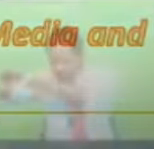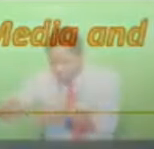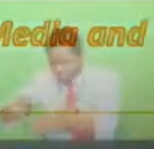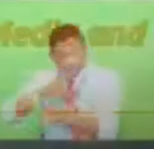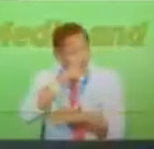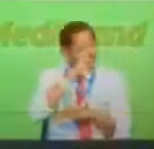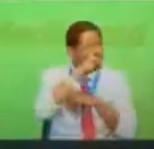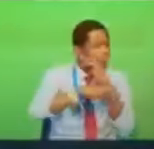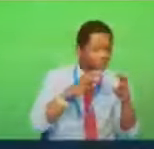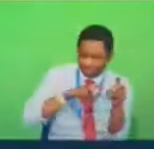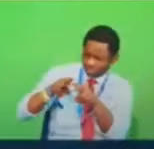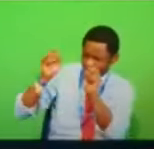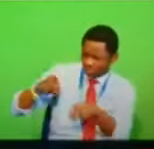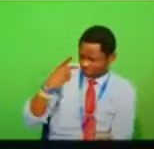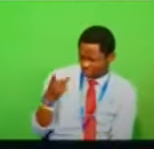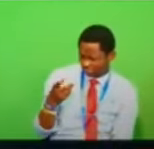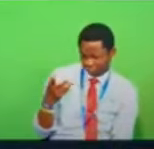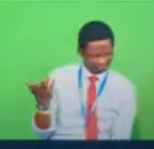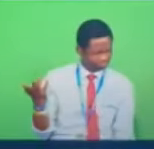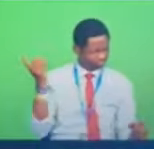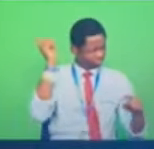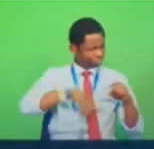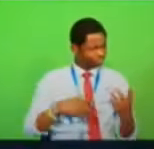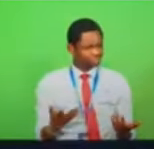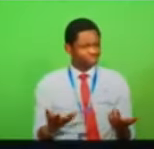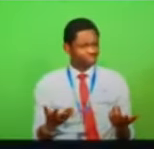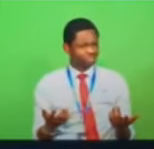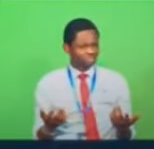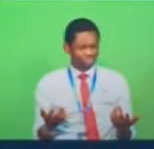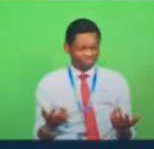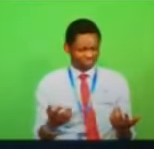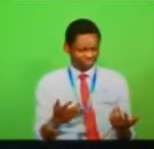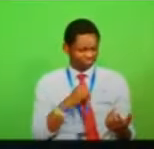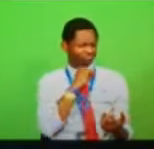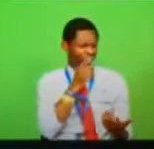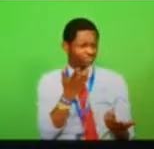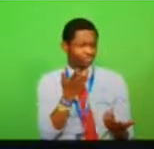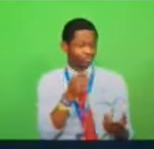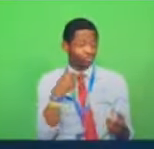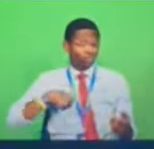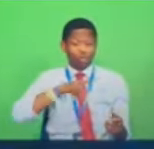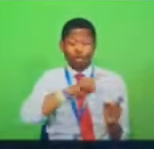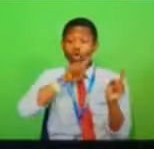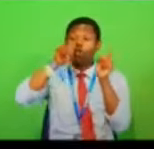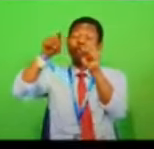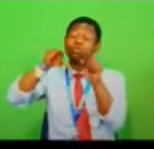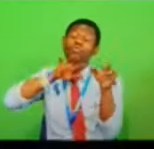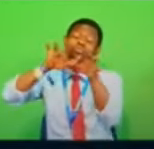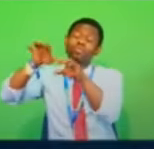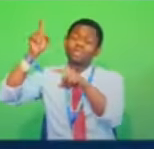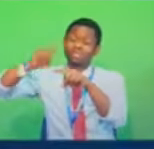whole world will see them? Geographically, it's not possible. Chronologically, it's not possible. We all can't go there. Even if we all go and we